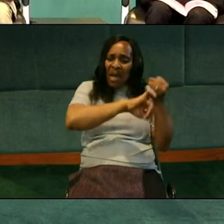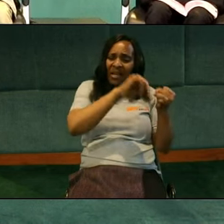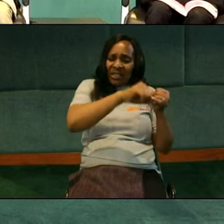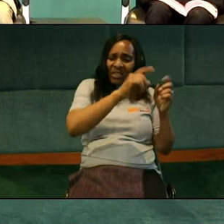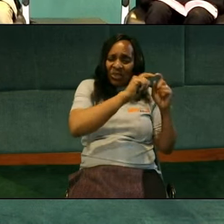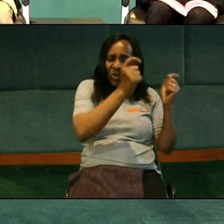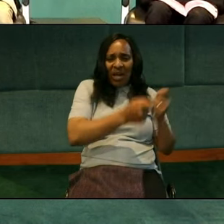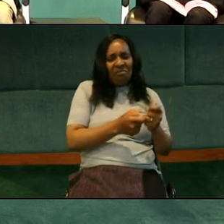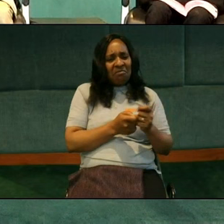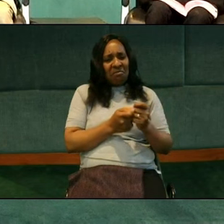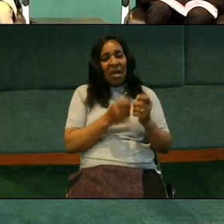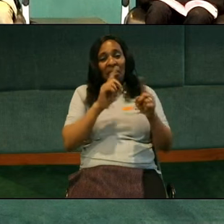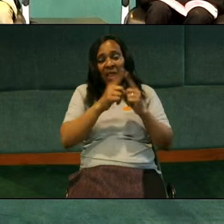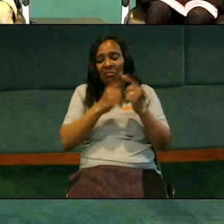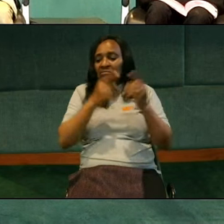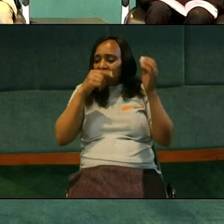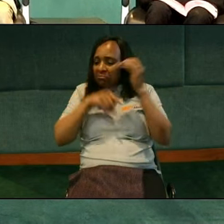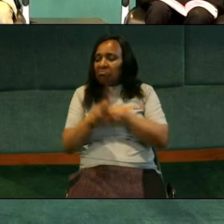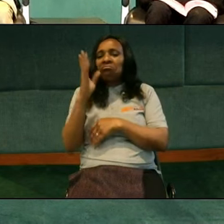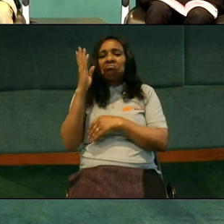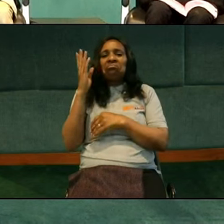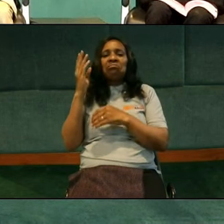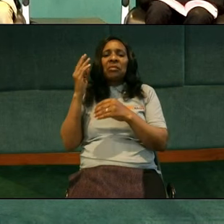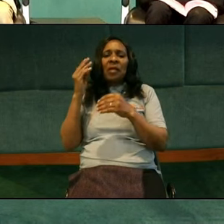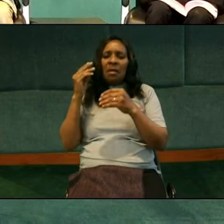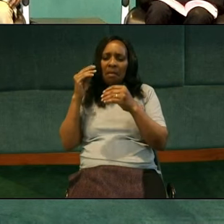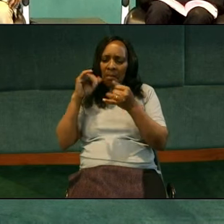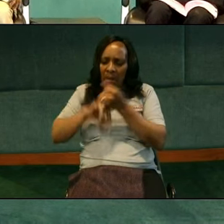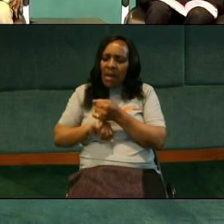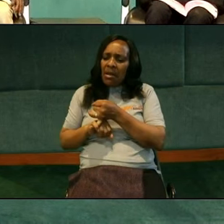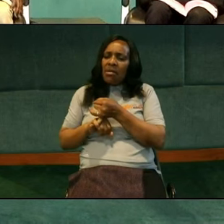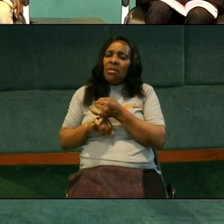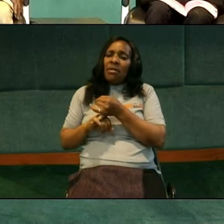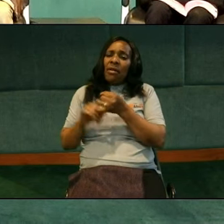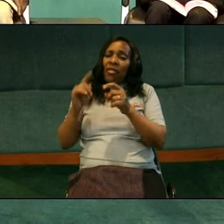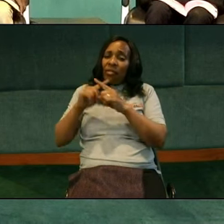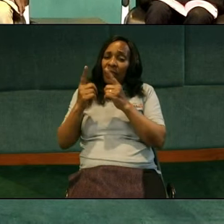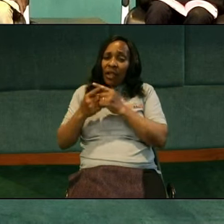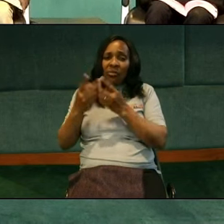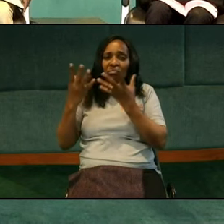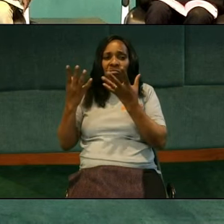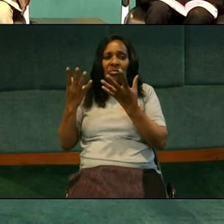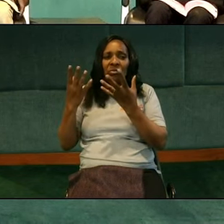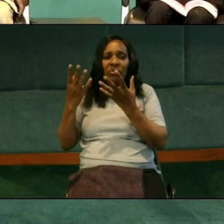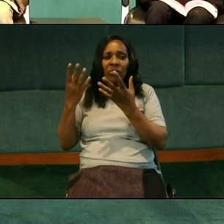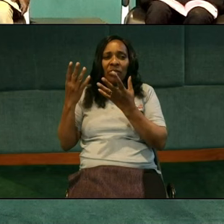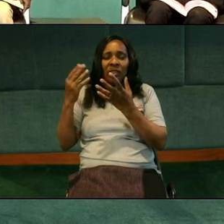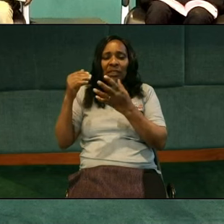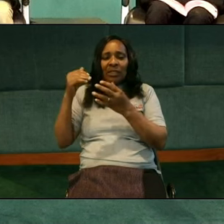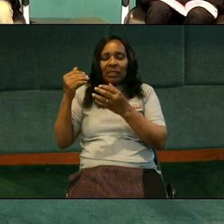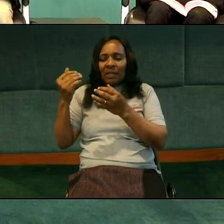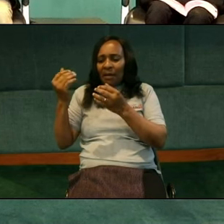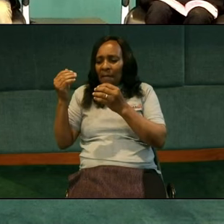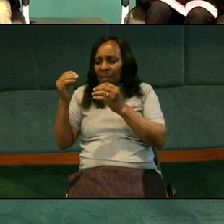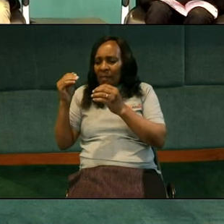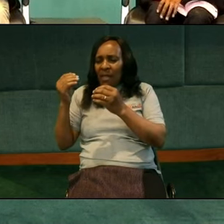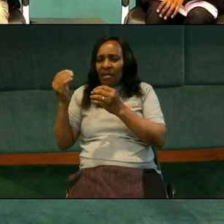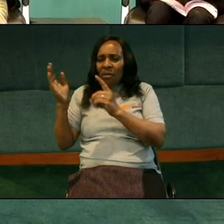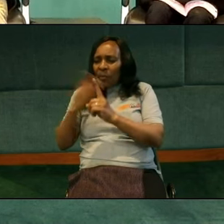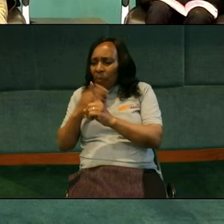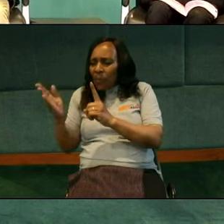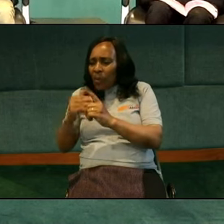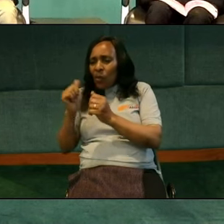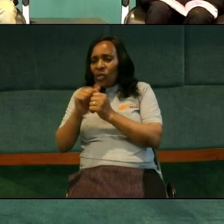tribes. And he went and married, he went and chilled with another lady